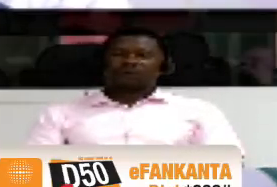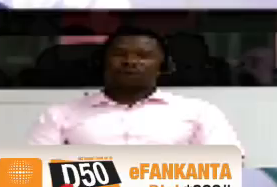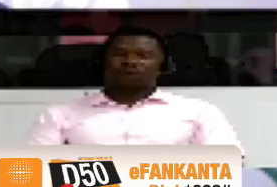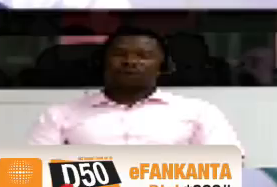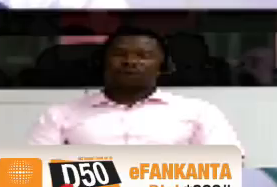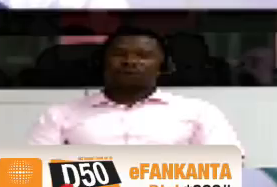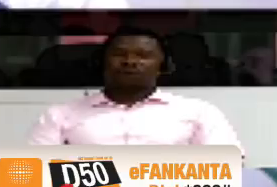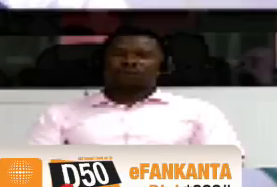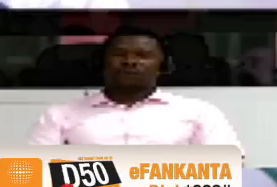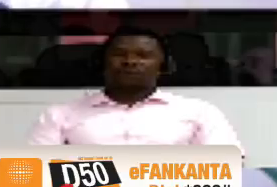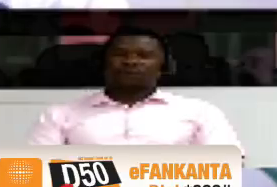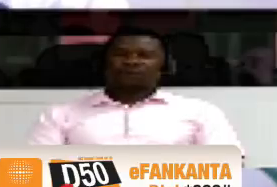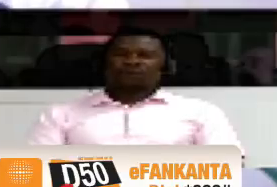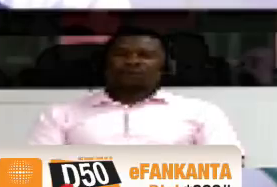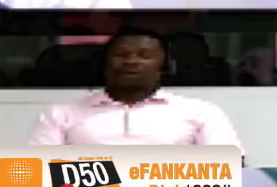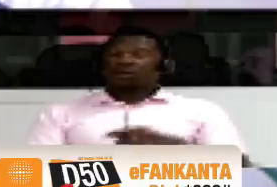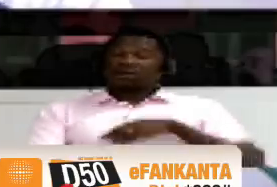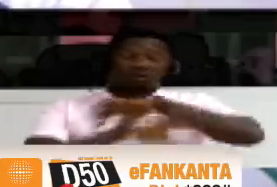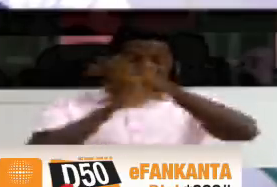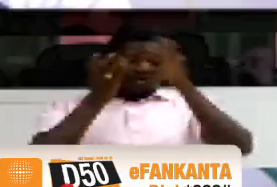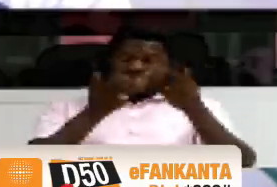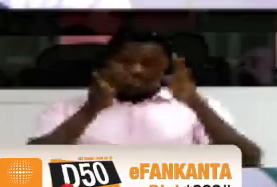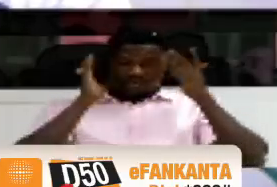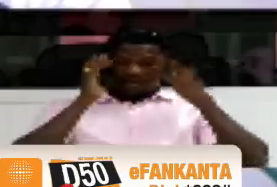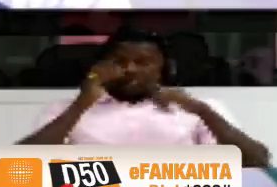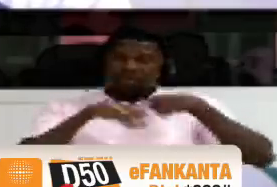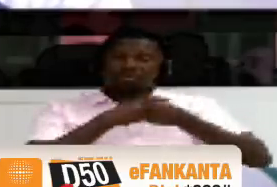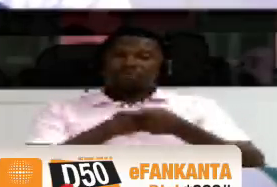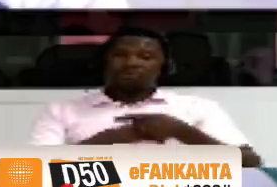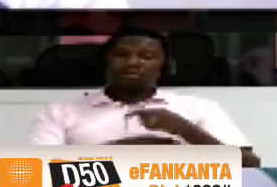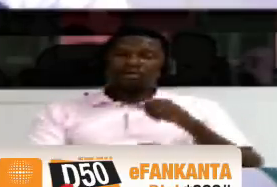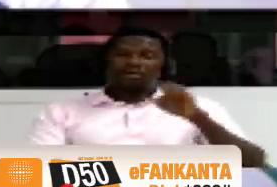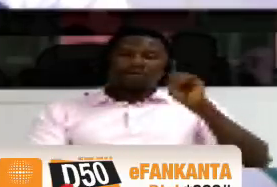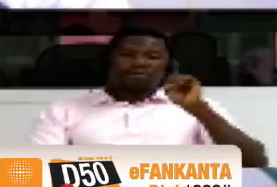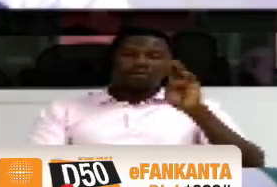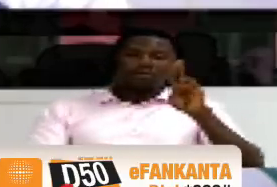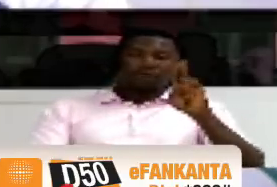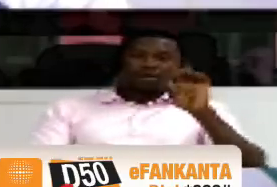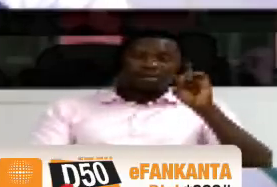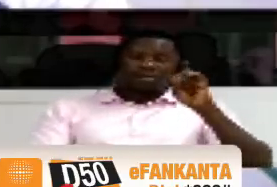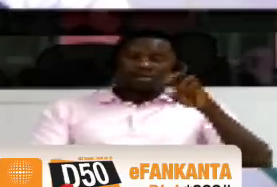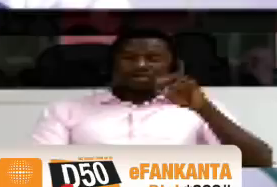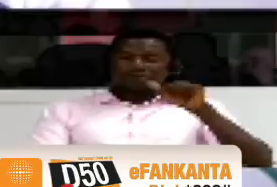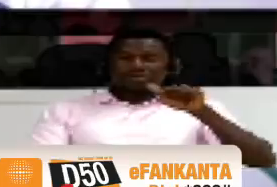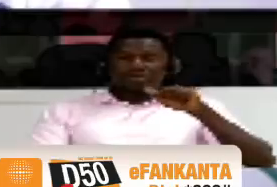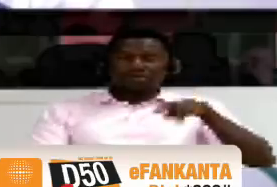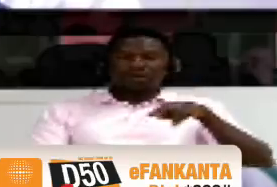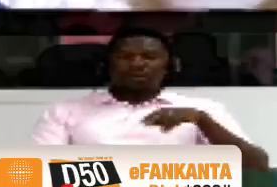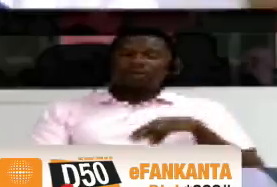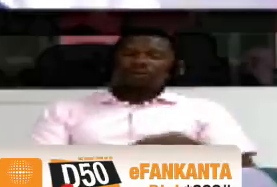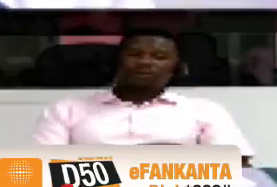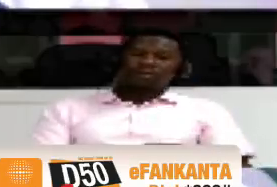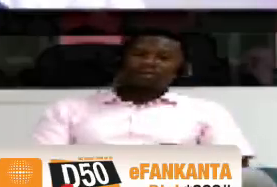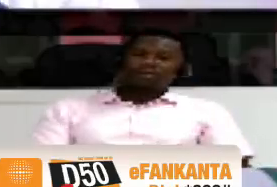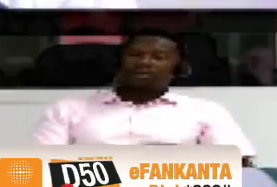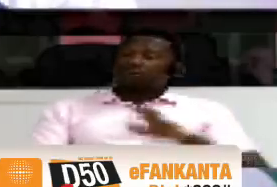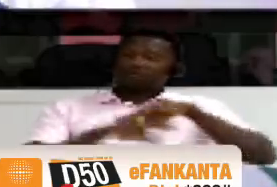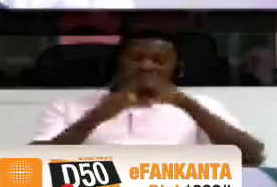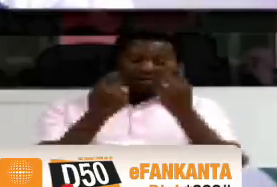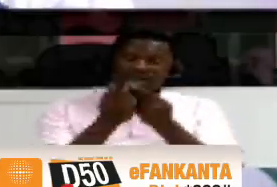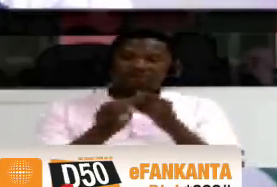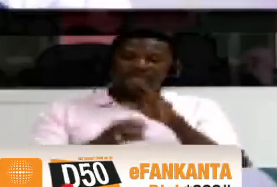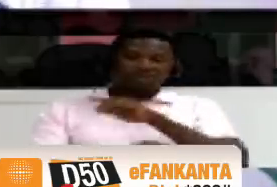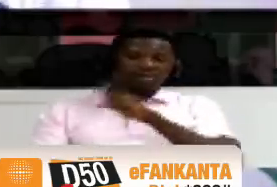whole episode of Ibrahim Abari. So many things that they did, because after